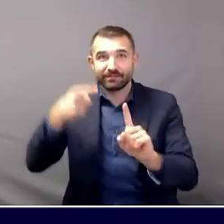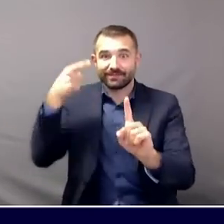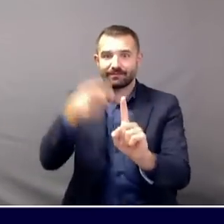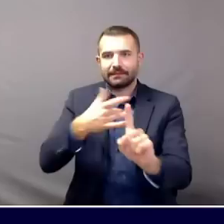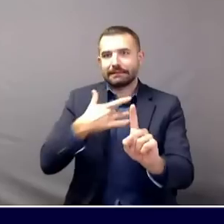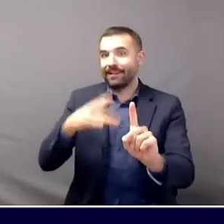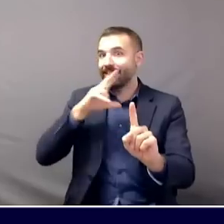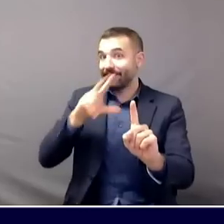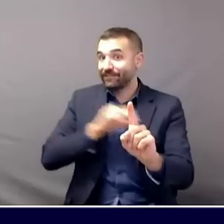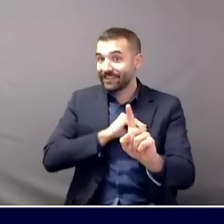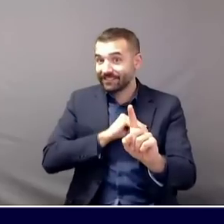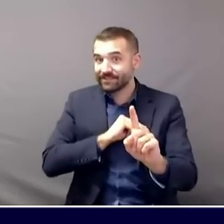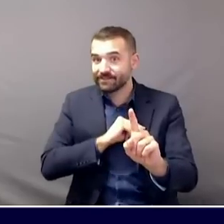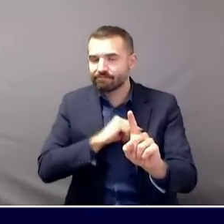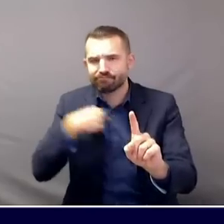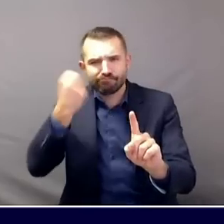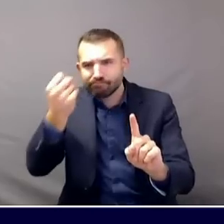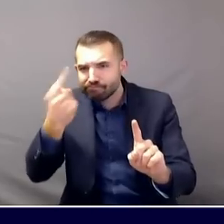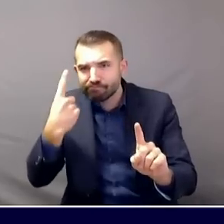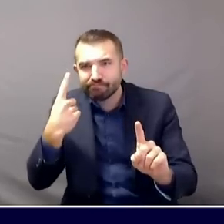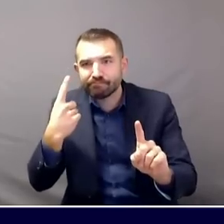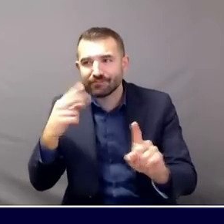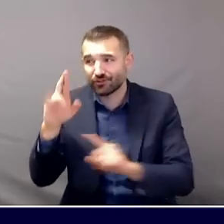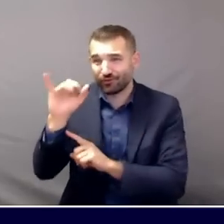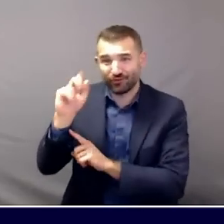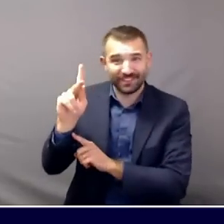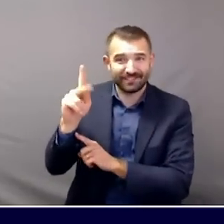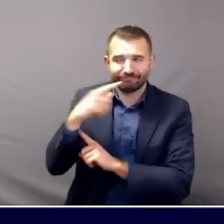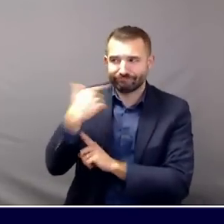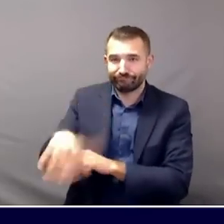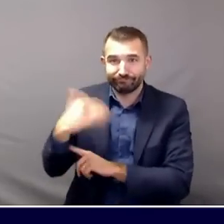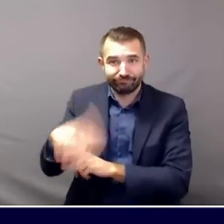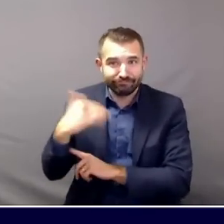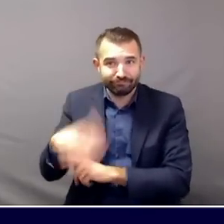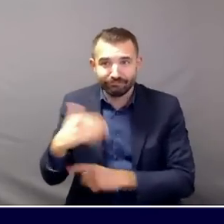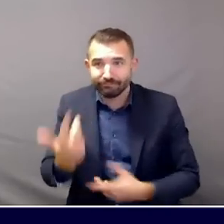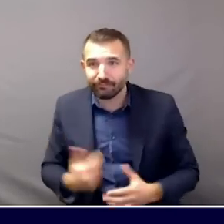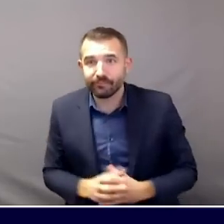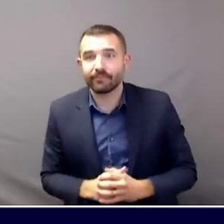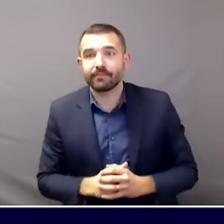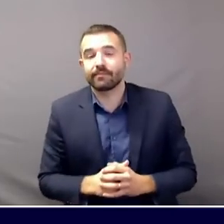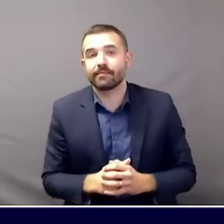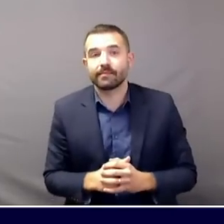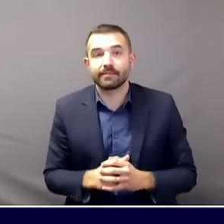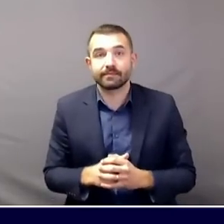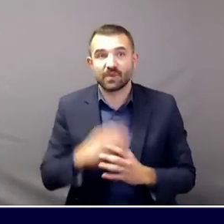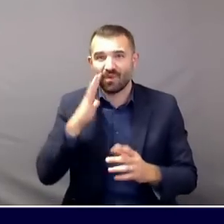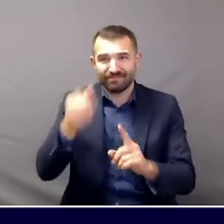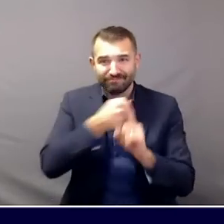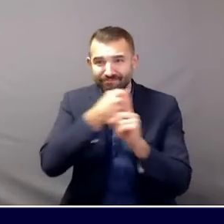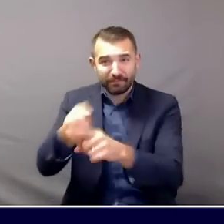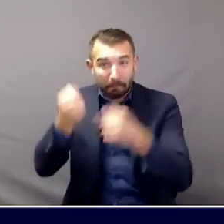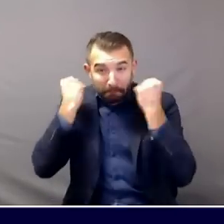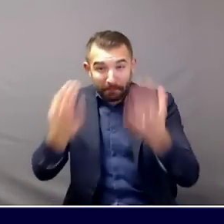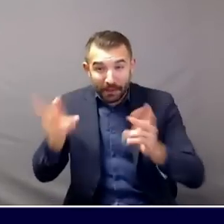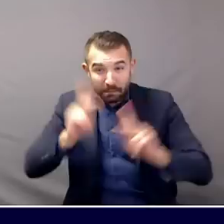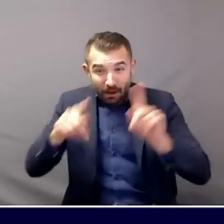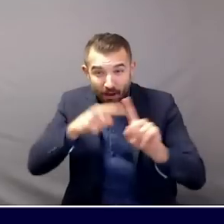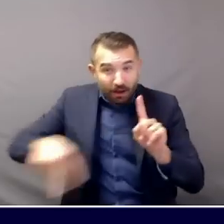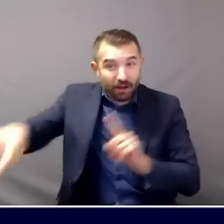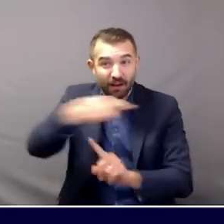also one of the riskiest things we can do right now for our health and the health and safety of loved ones, friends, families,